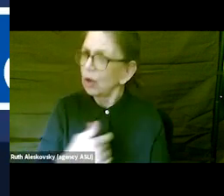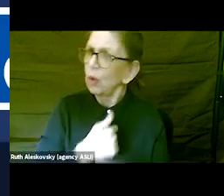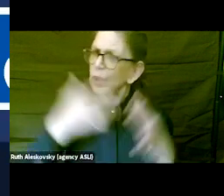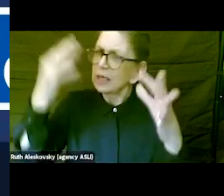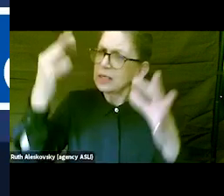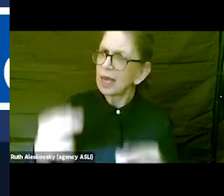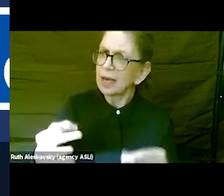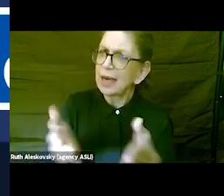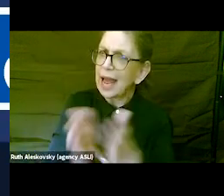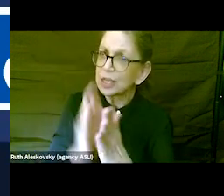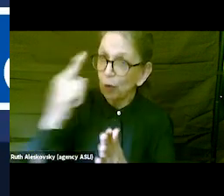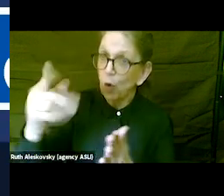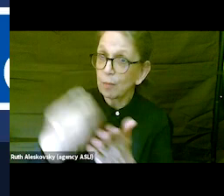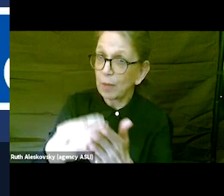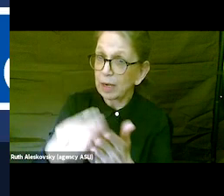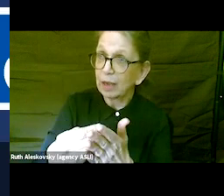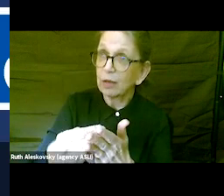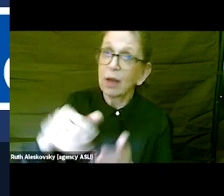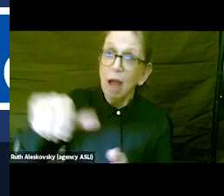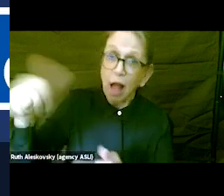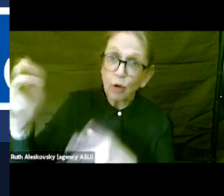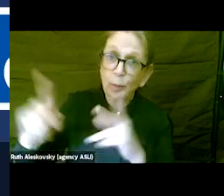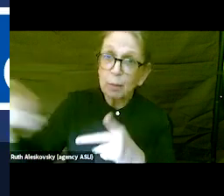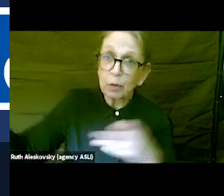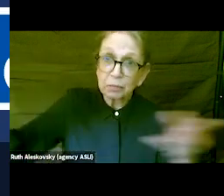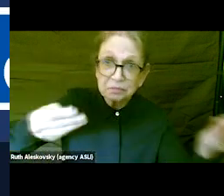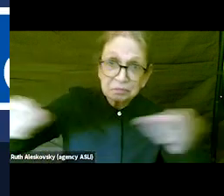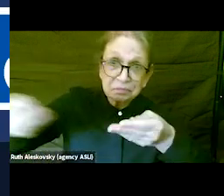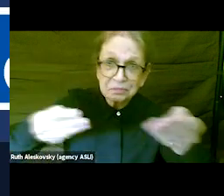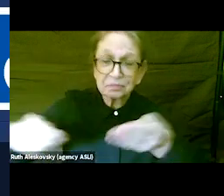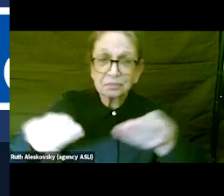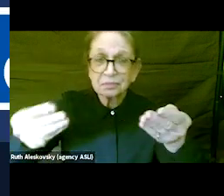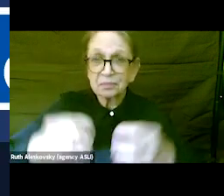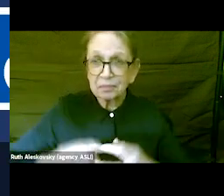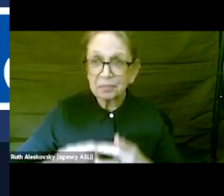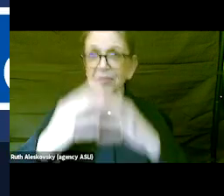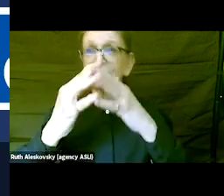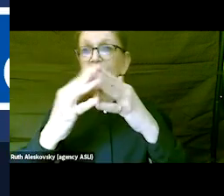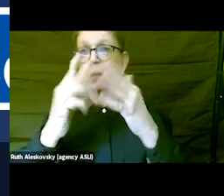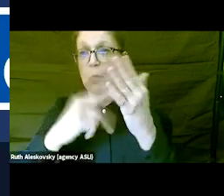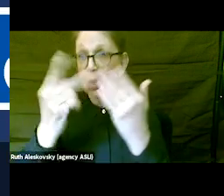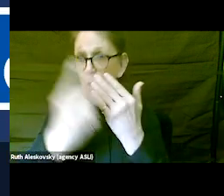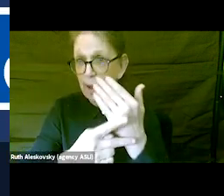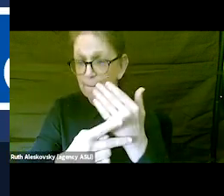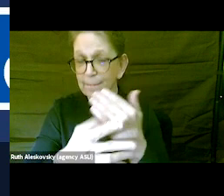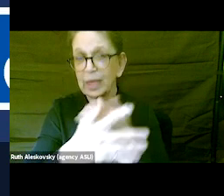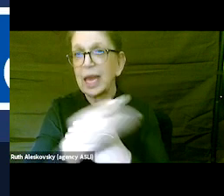to start a program where we would provide access to laptops, prepaid internet, and